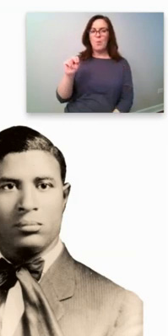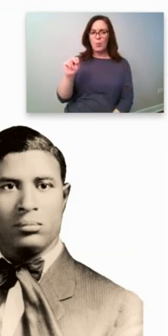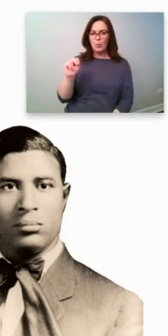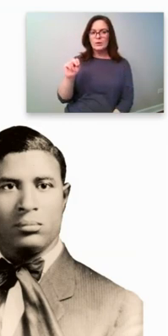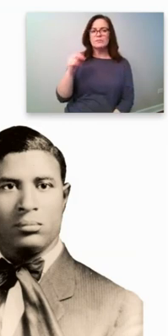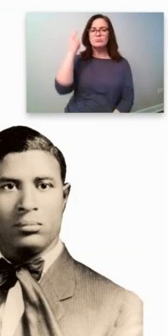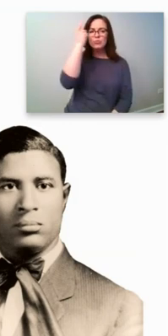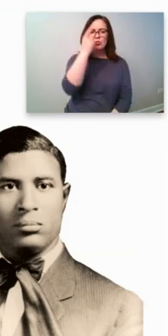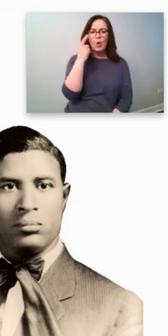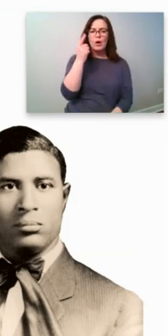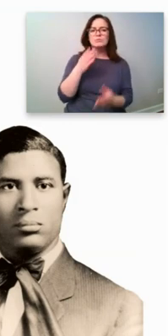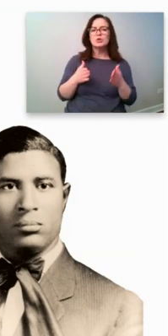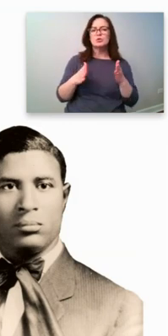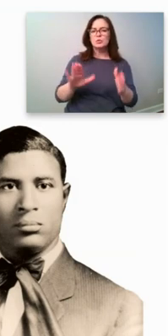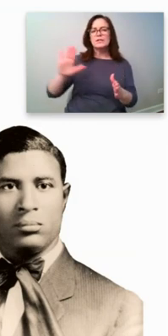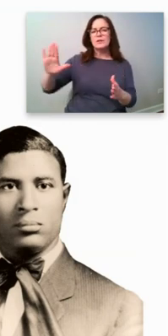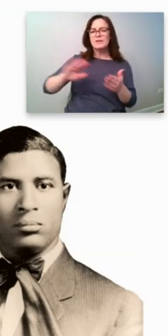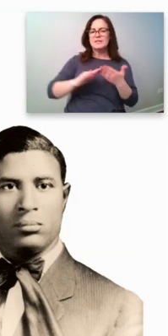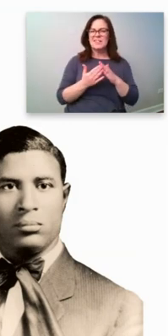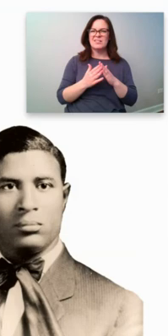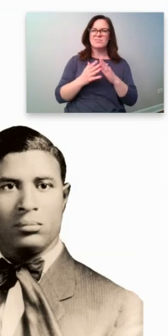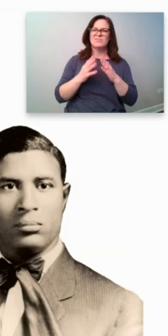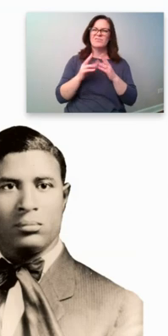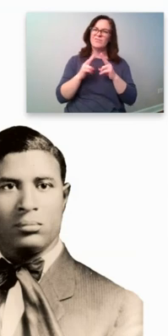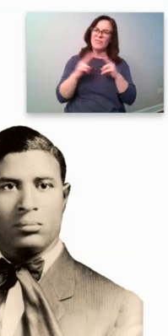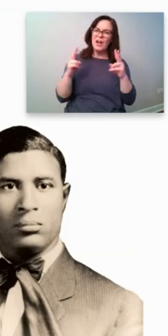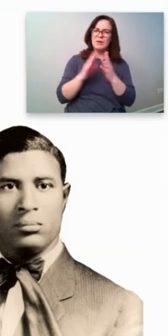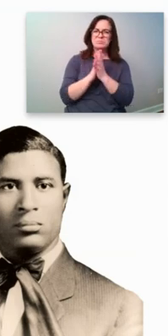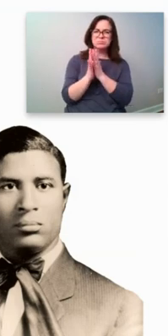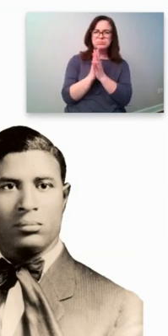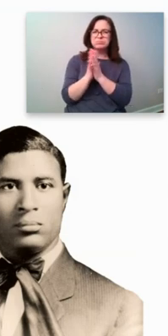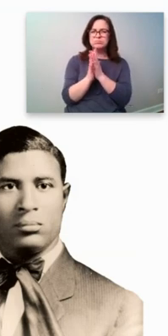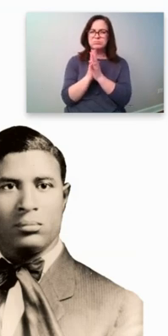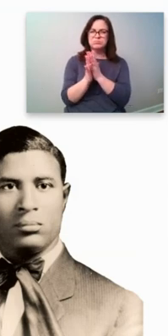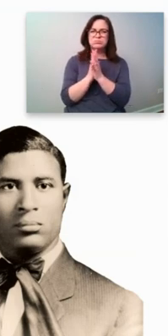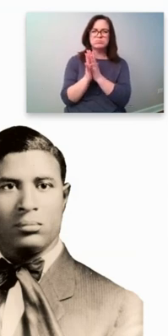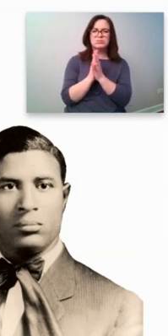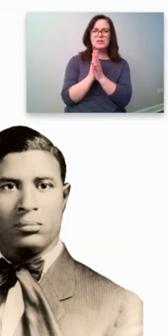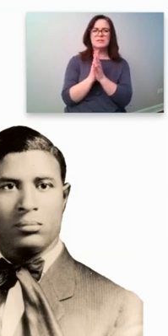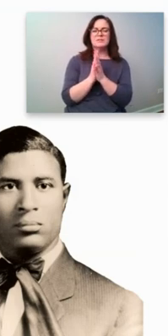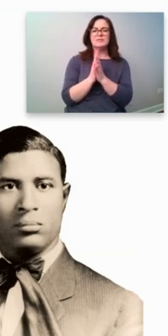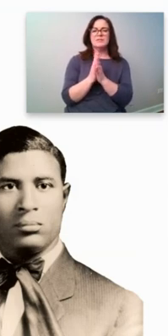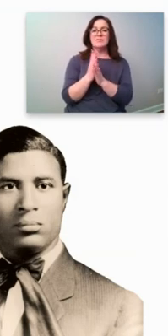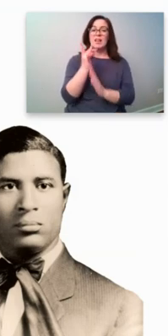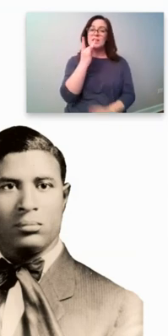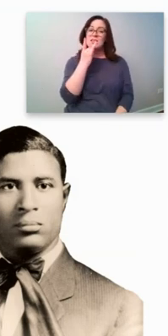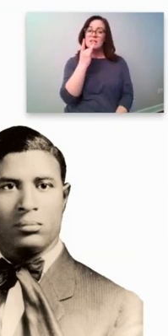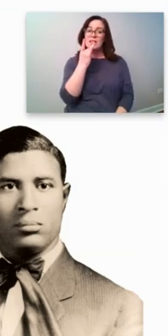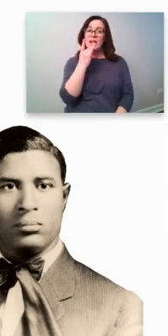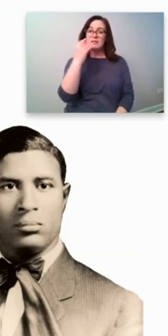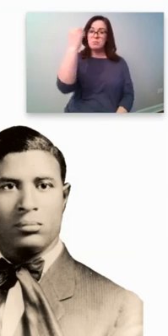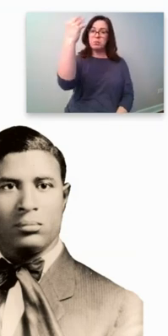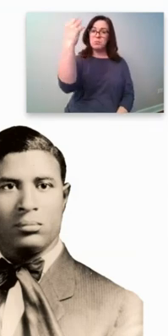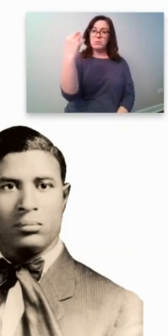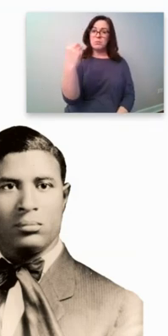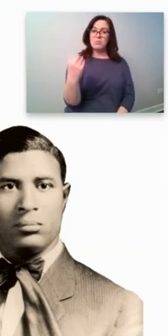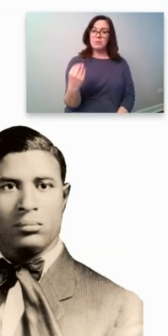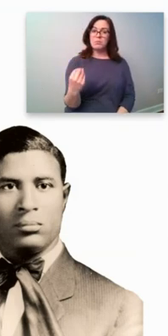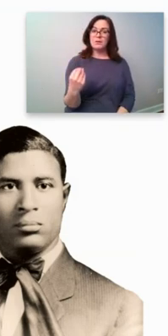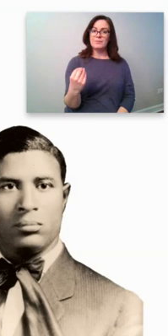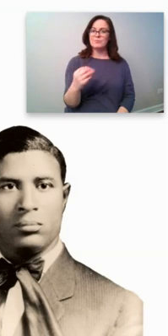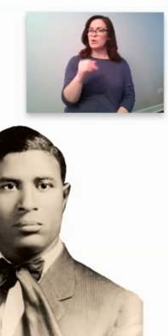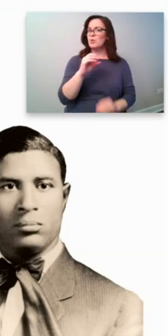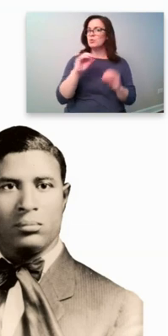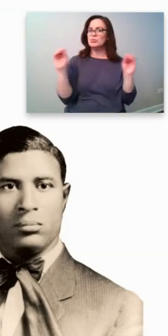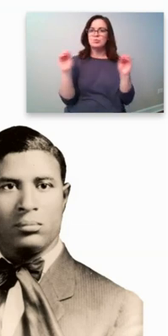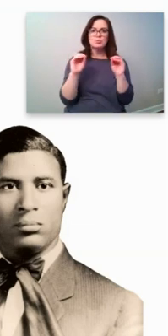other. Morgan invented a traffic light that had 3 commands. Cars had time to slow down